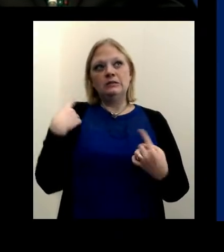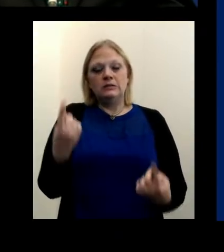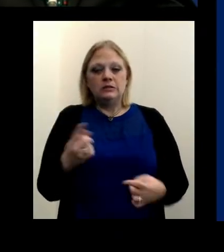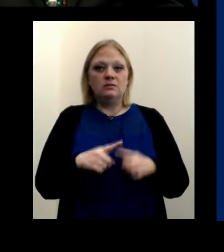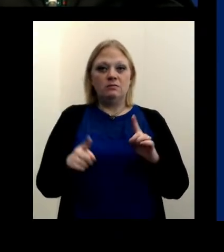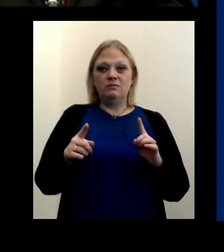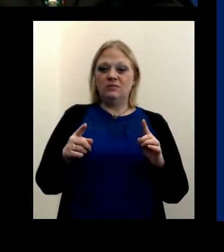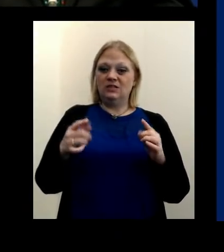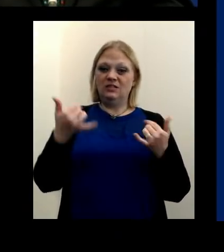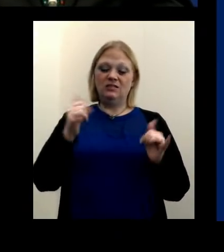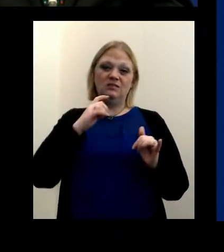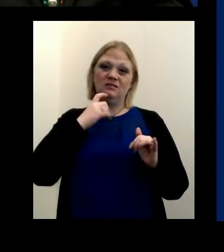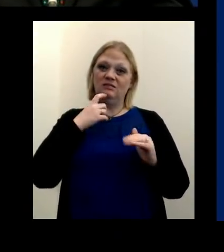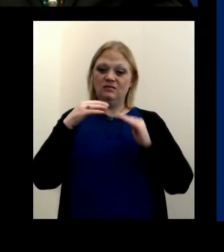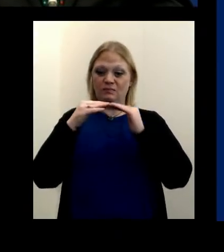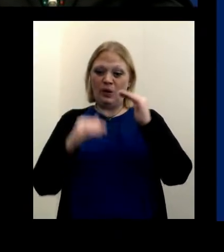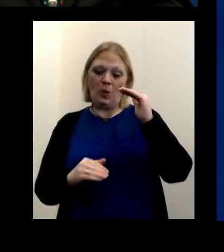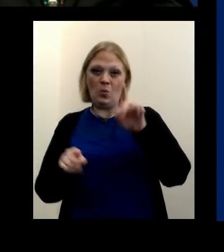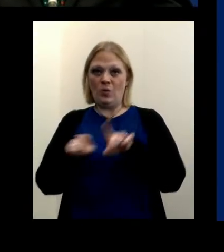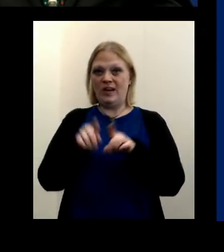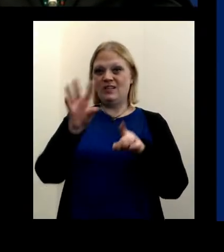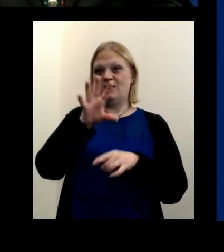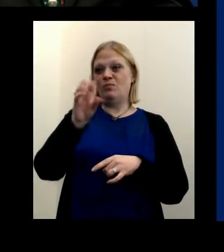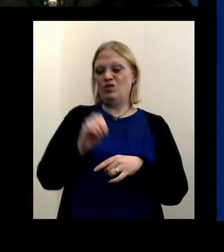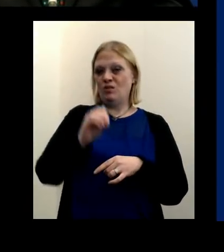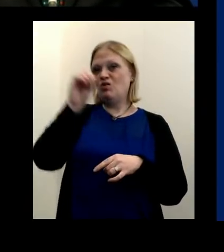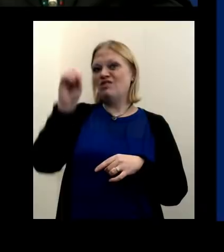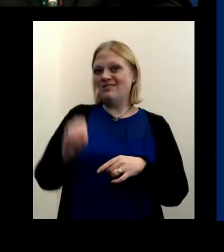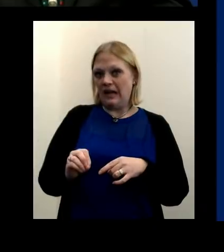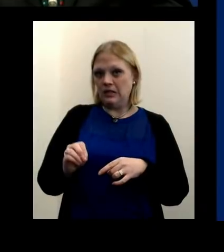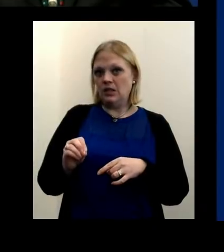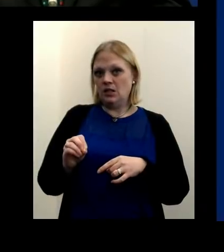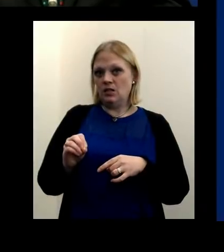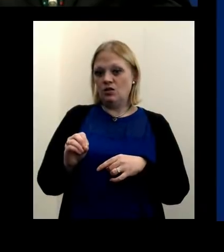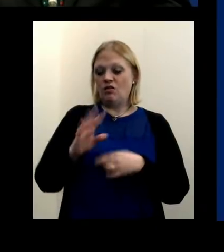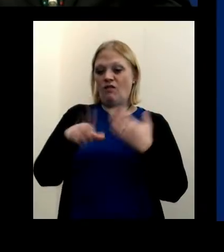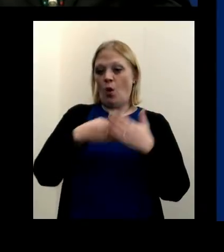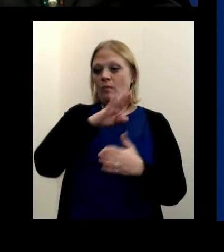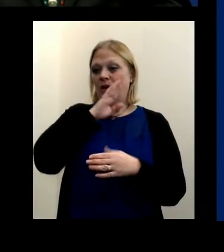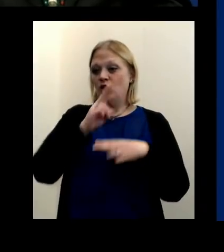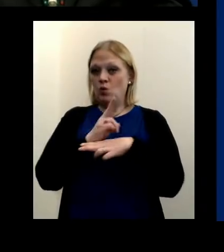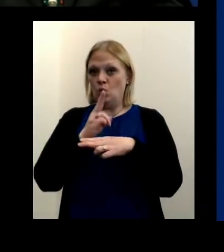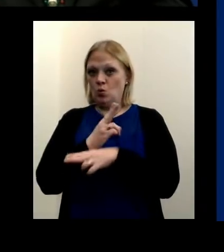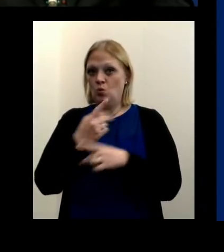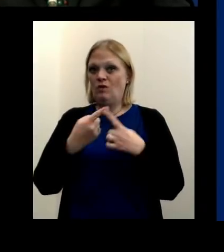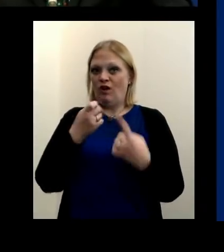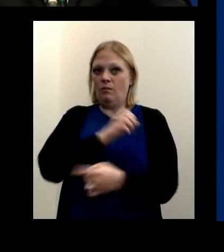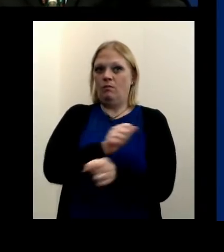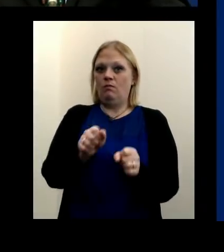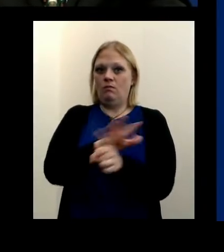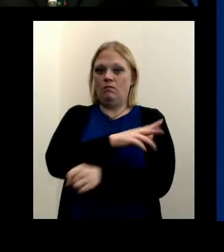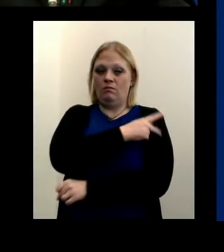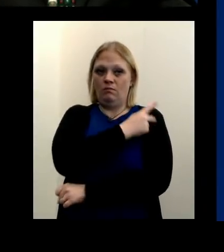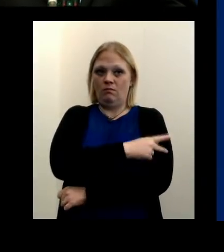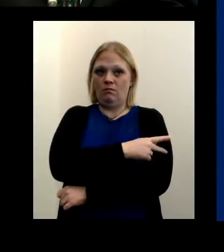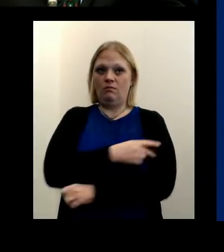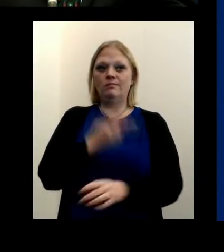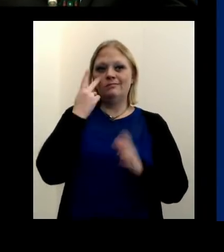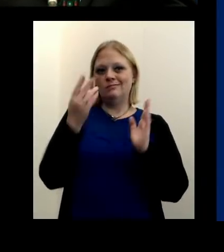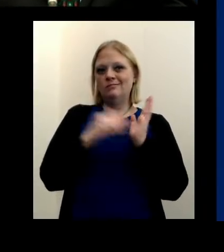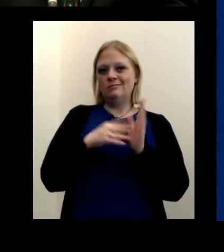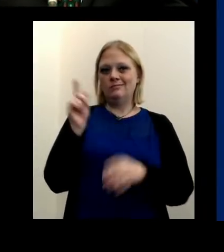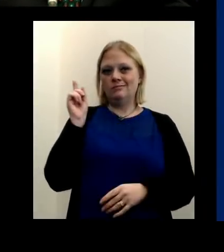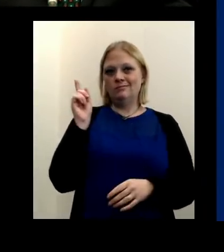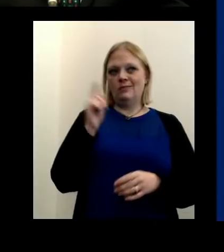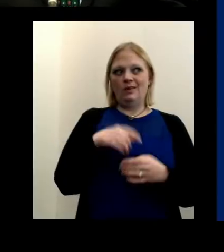dramatically below as a percentage of overall beds that are being used by COVID-19 patients. You can see it once again in the